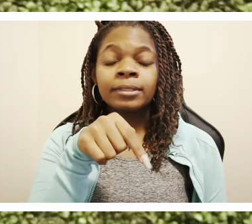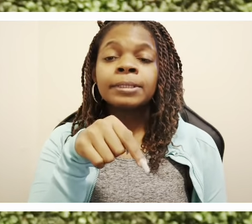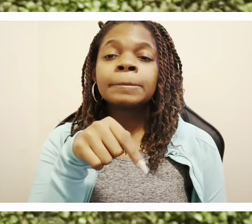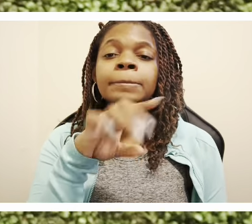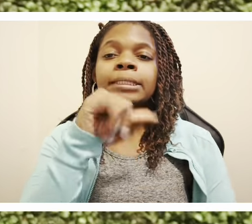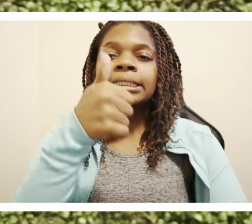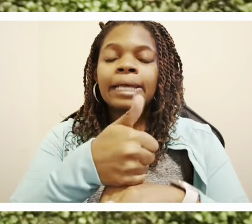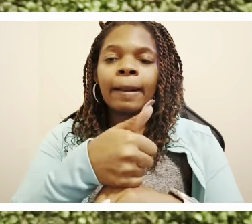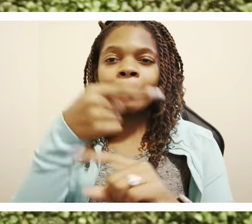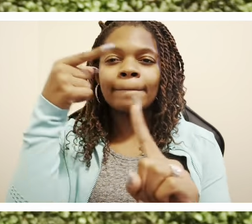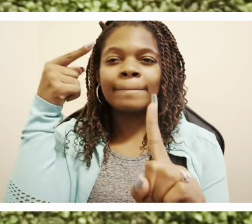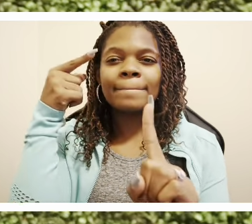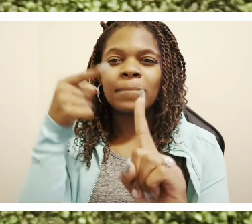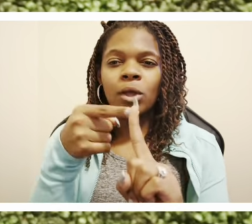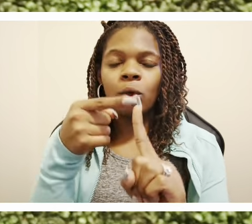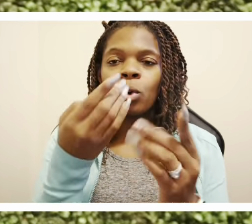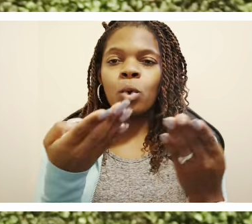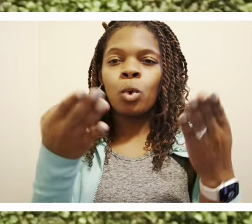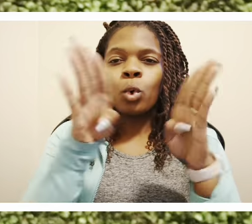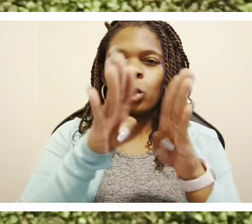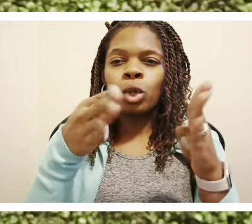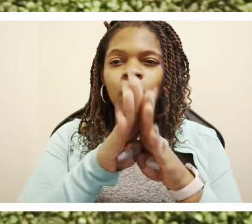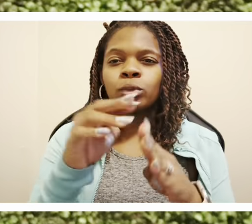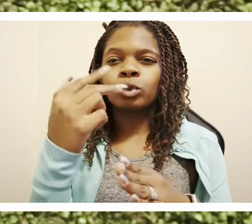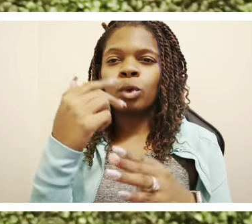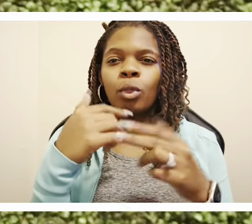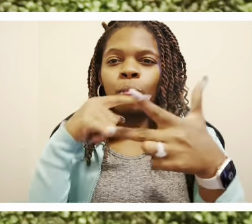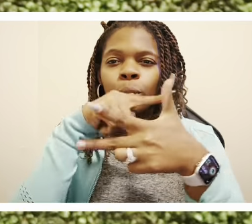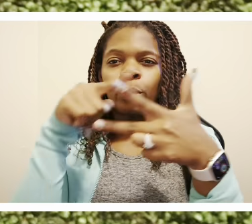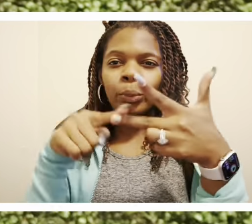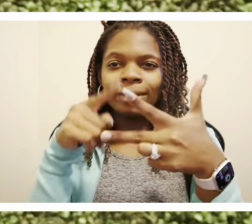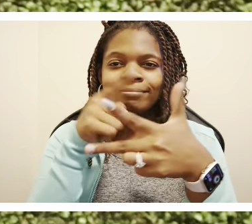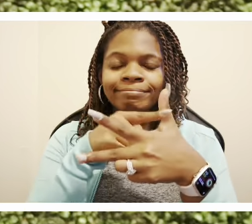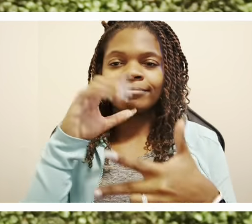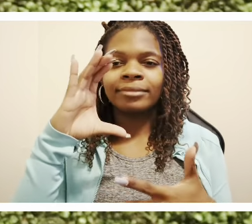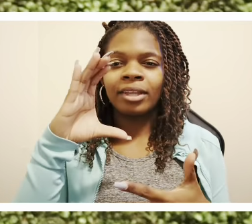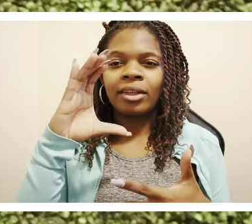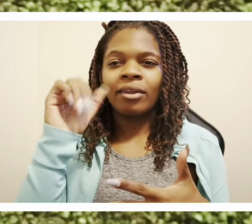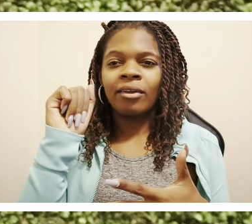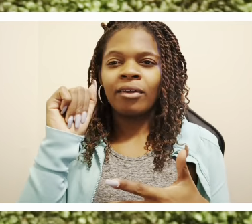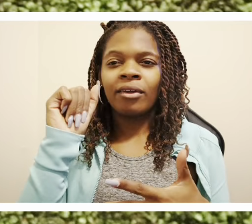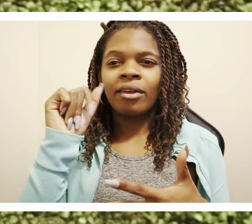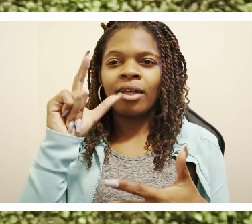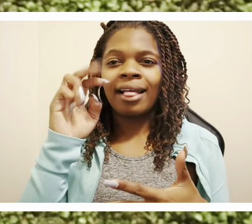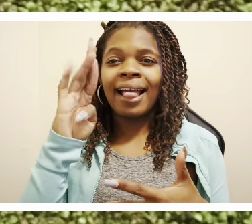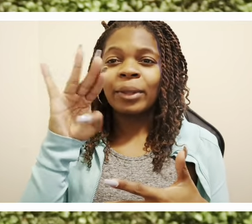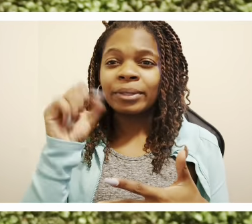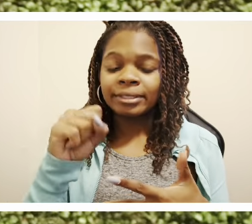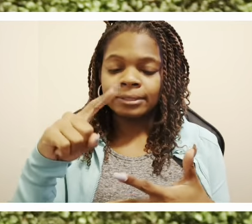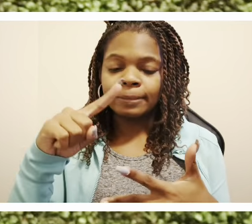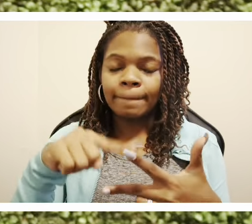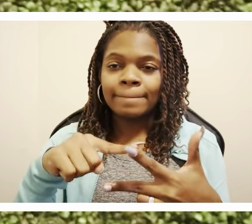close your calorie ring, to close your exercise ring, and to close your stand